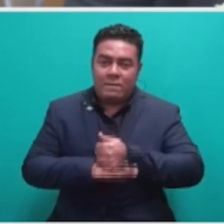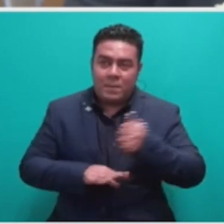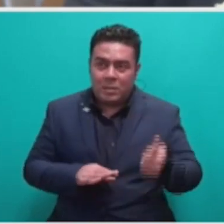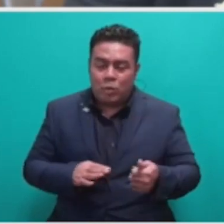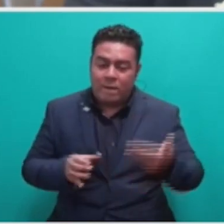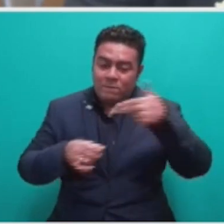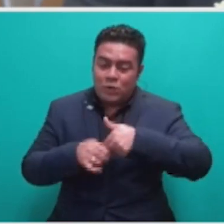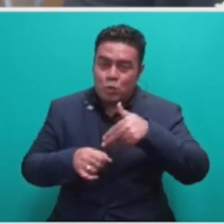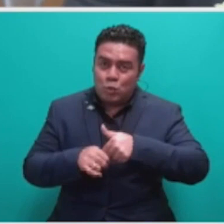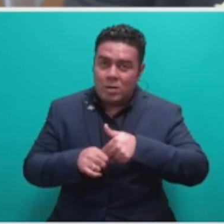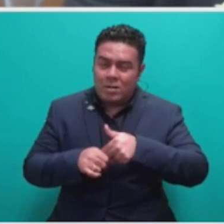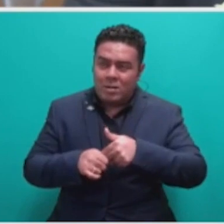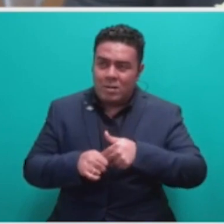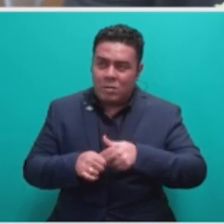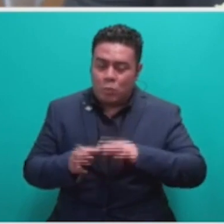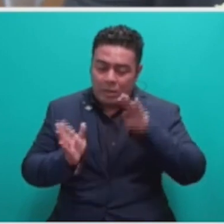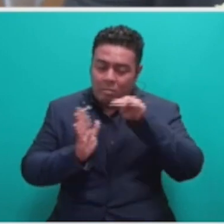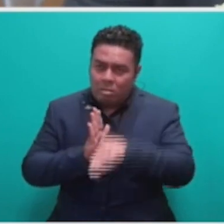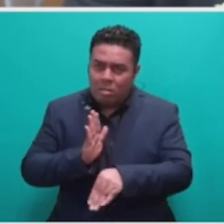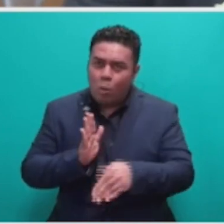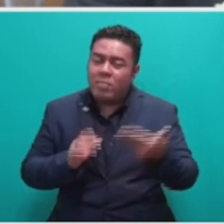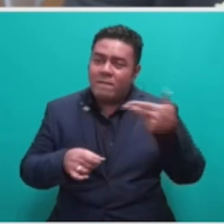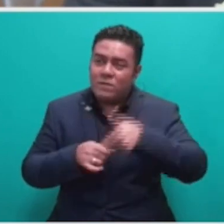fuel prices went down,